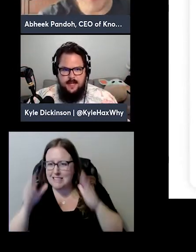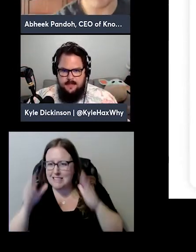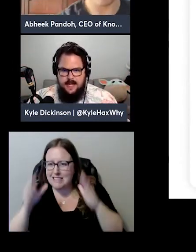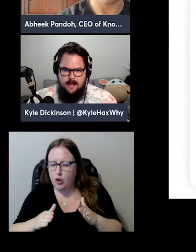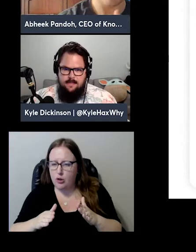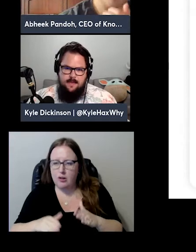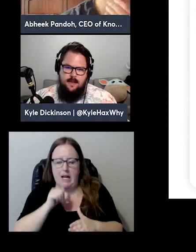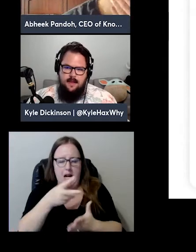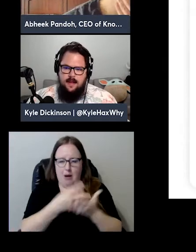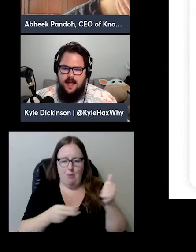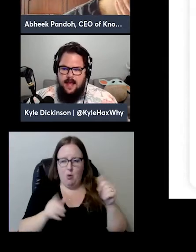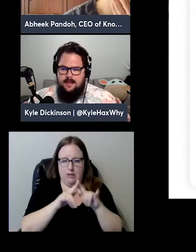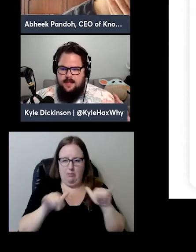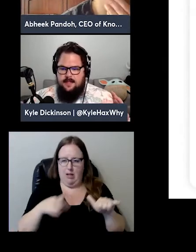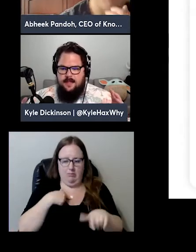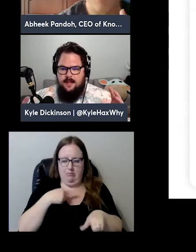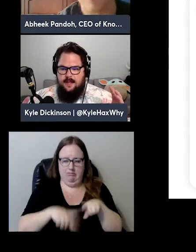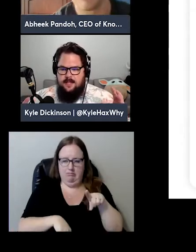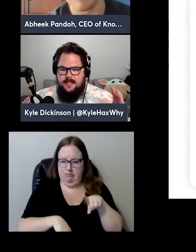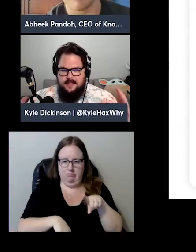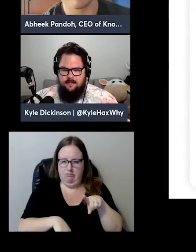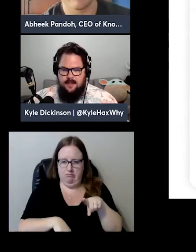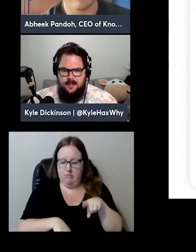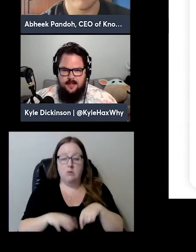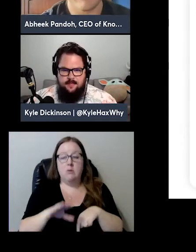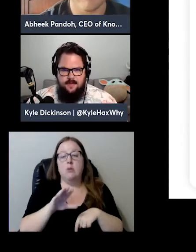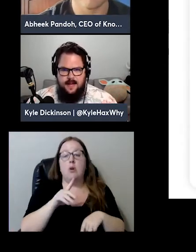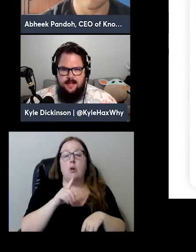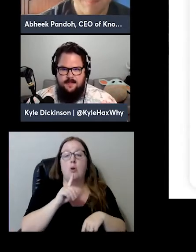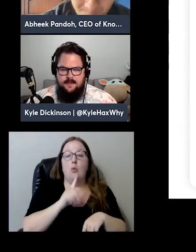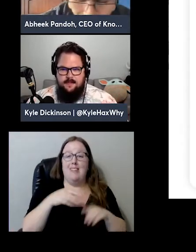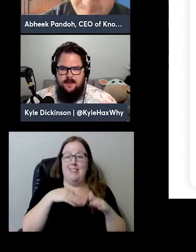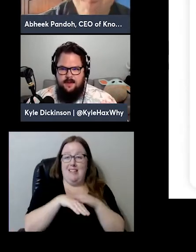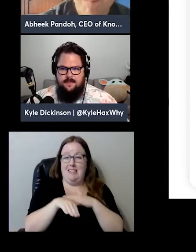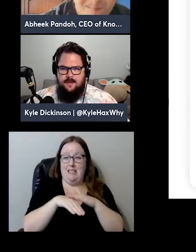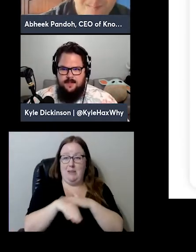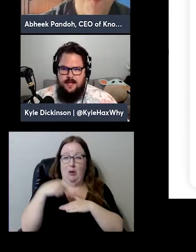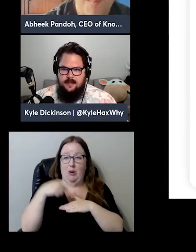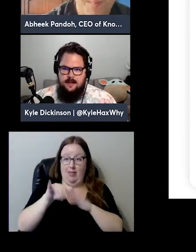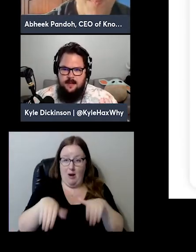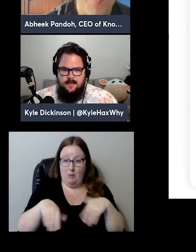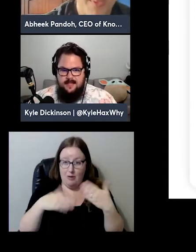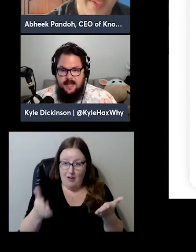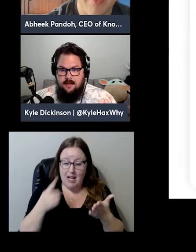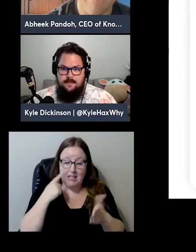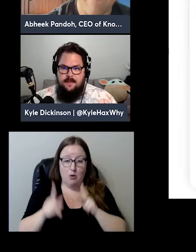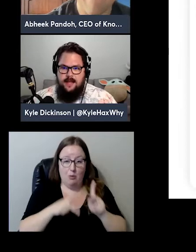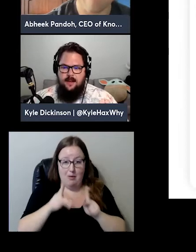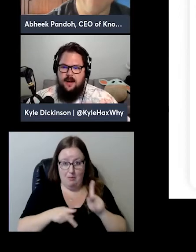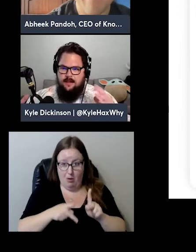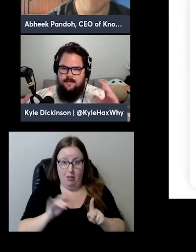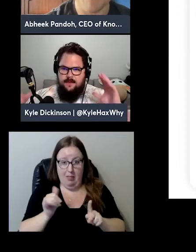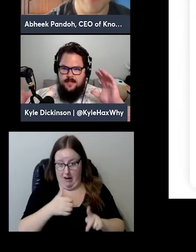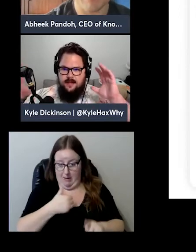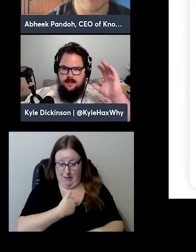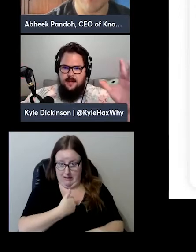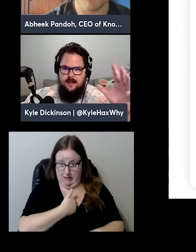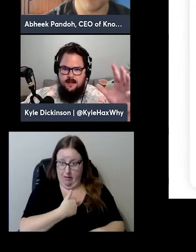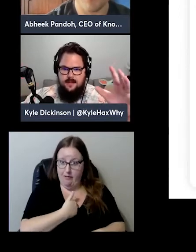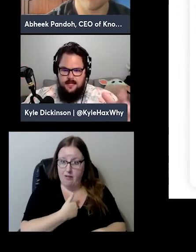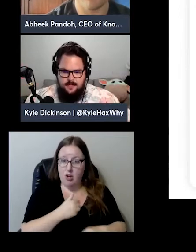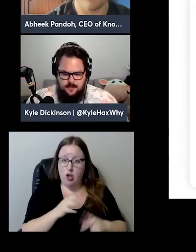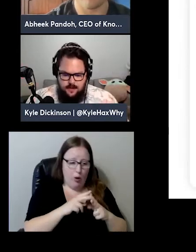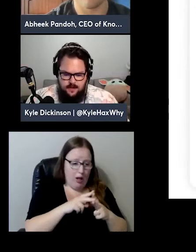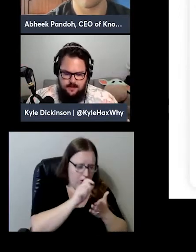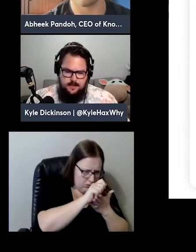at the same time, and just the accessibility this provides for folks like myself, like you're either focusing on